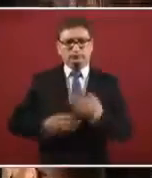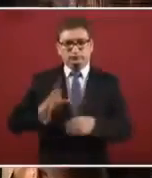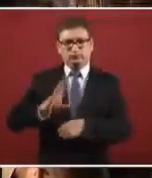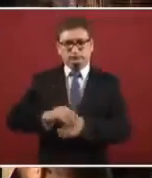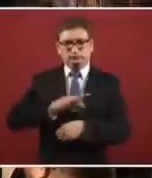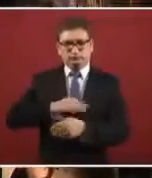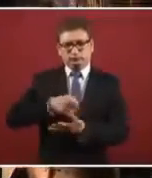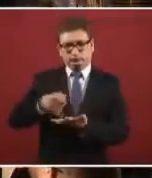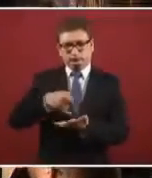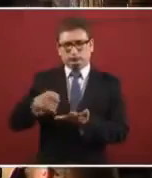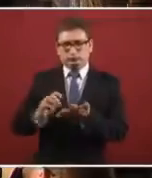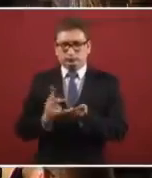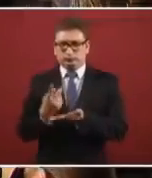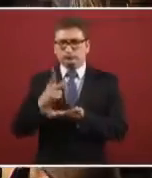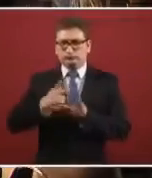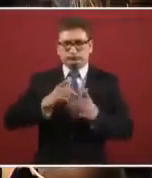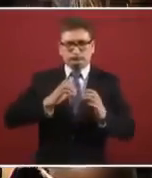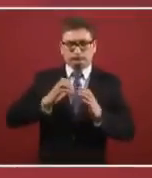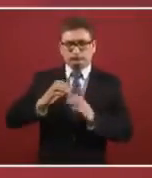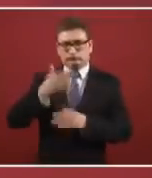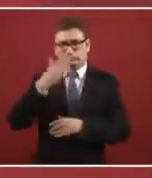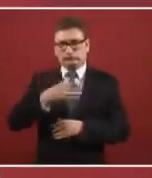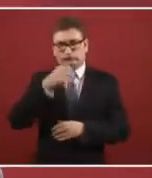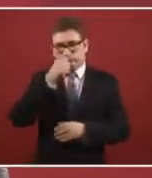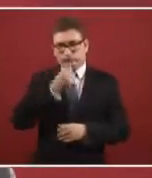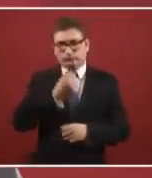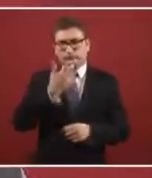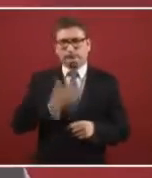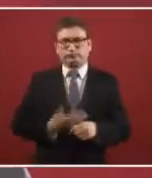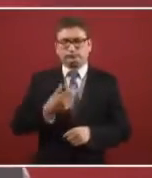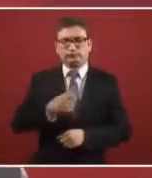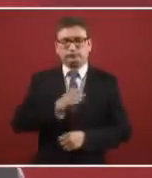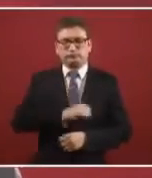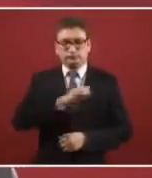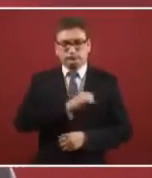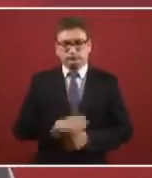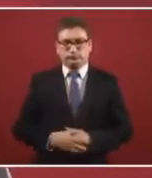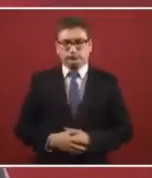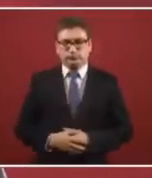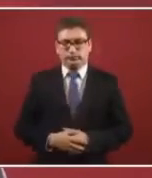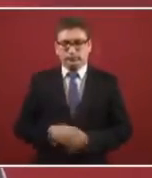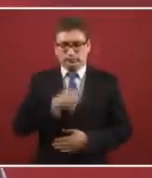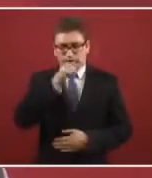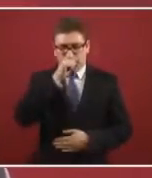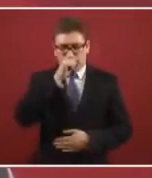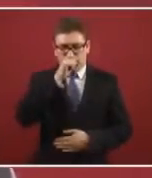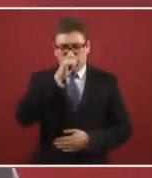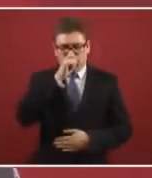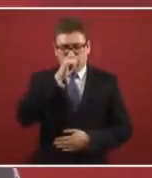no permissions with regulated cultivation.